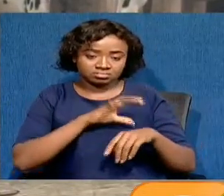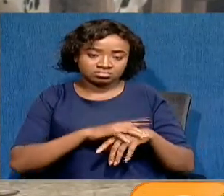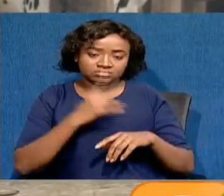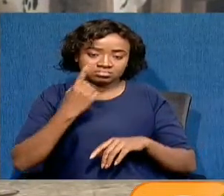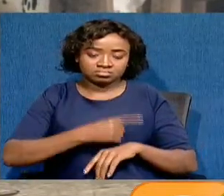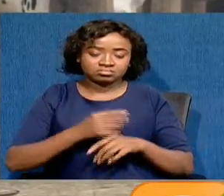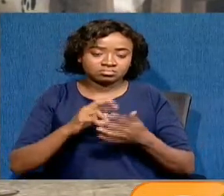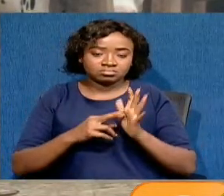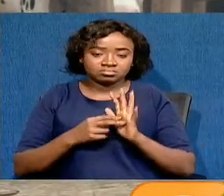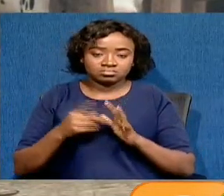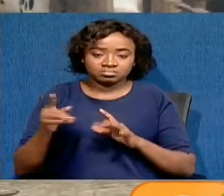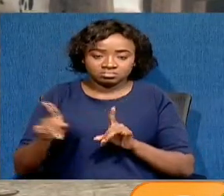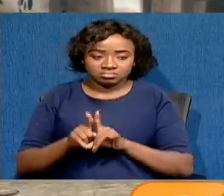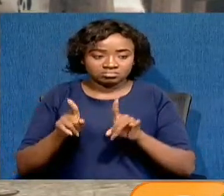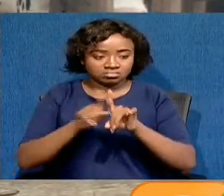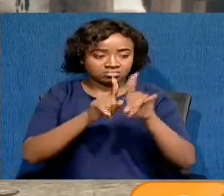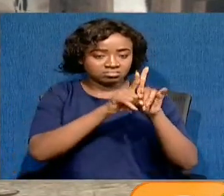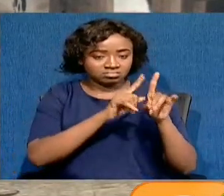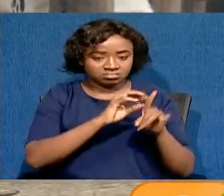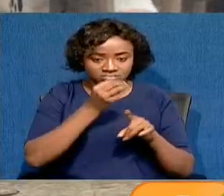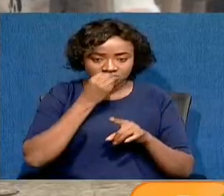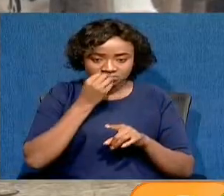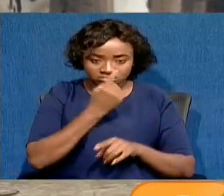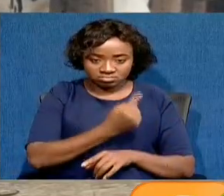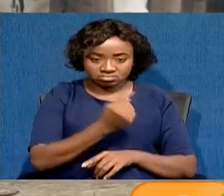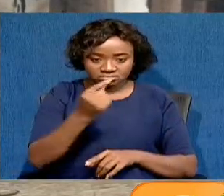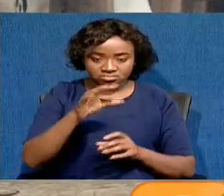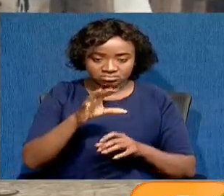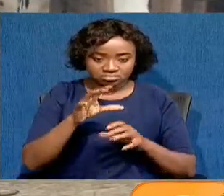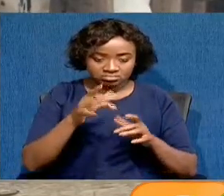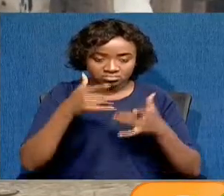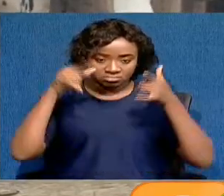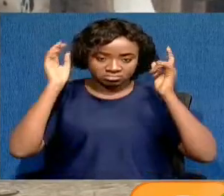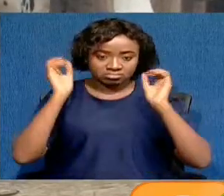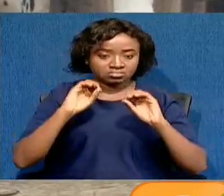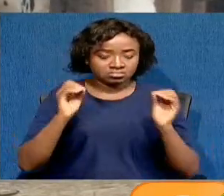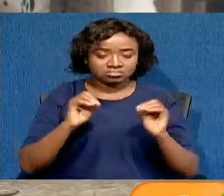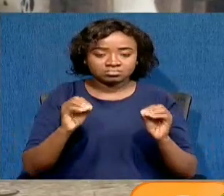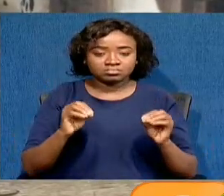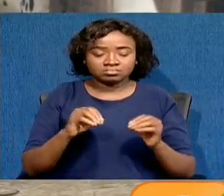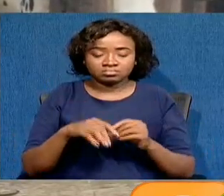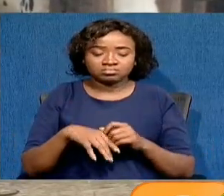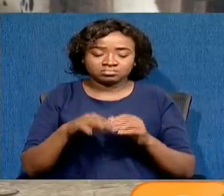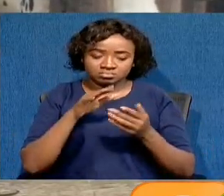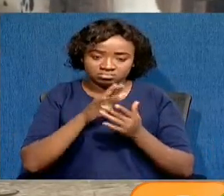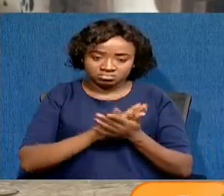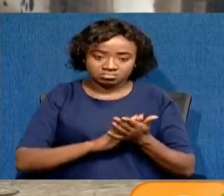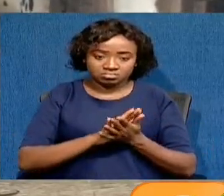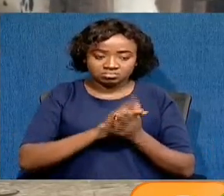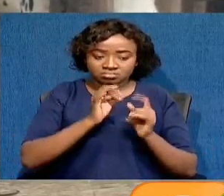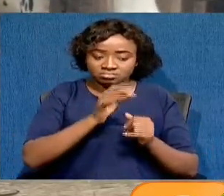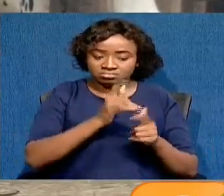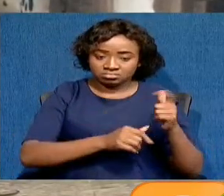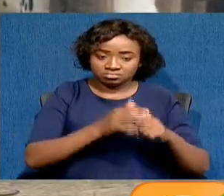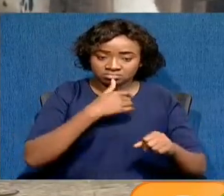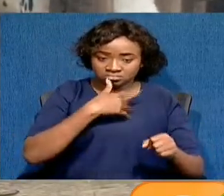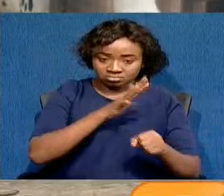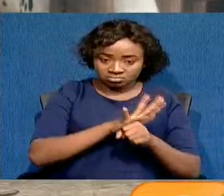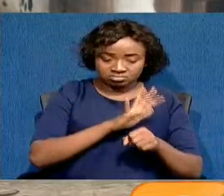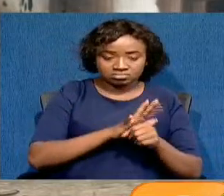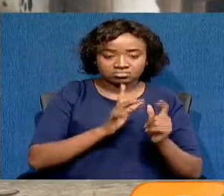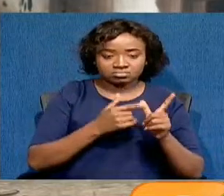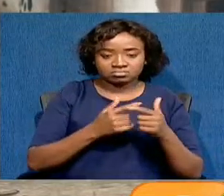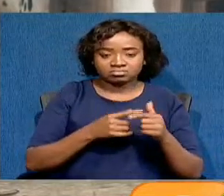give them the same amount per cow. Will give us the much the cow is producing. The more it is producing out of milk, the